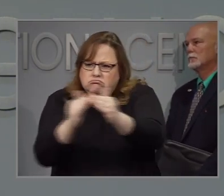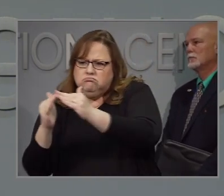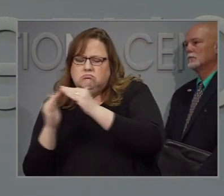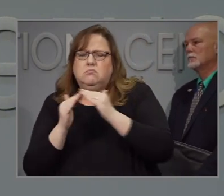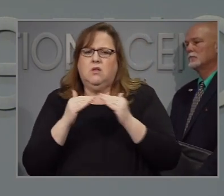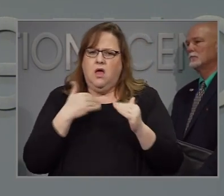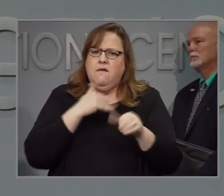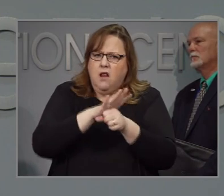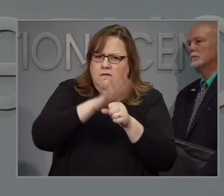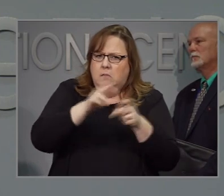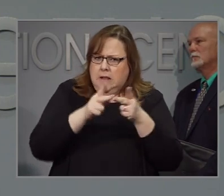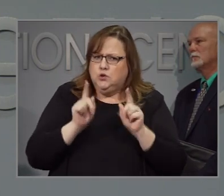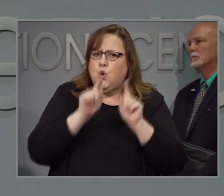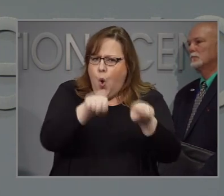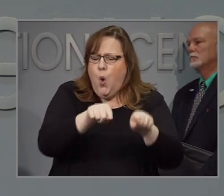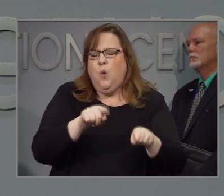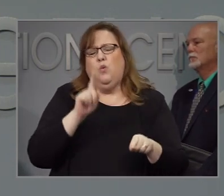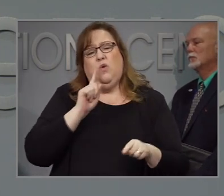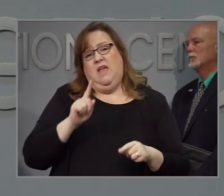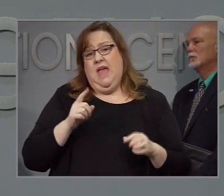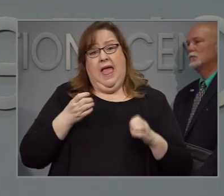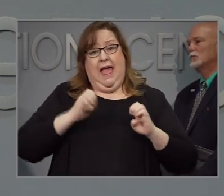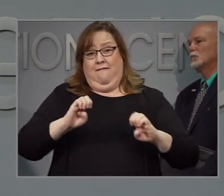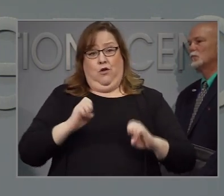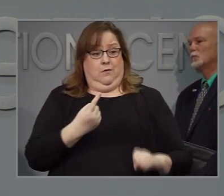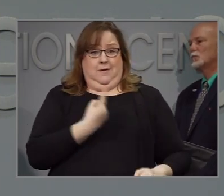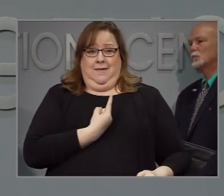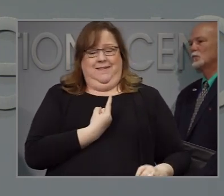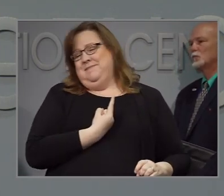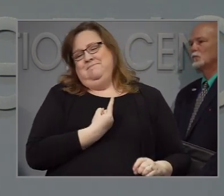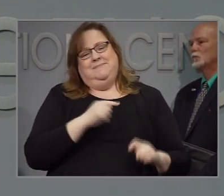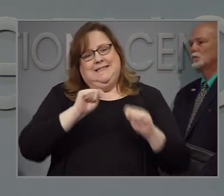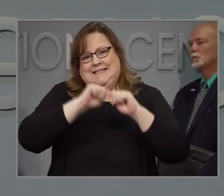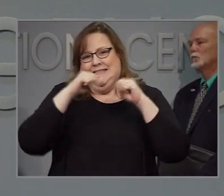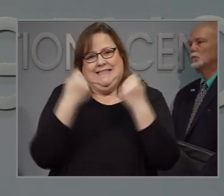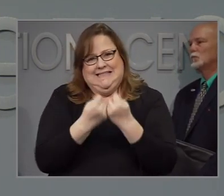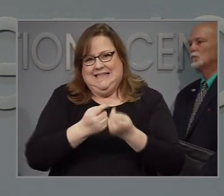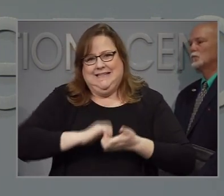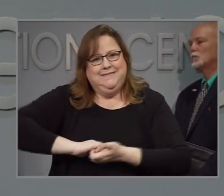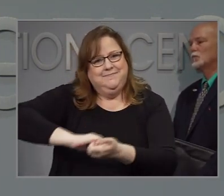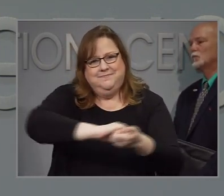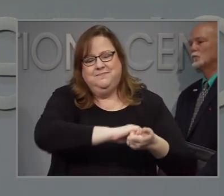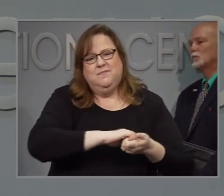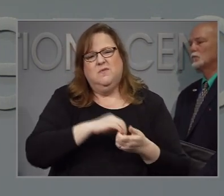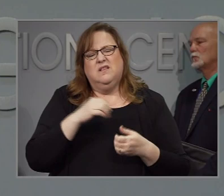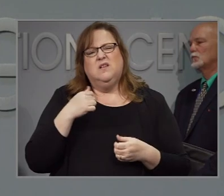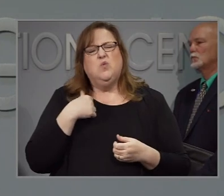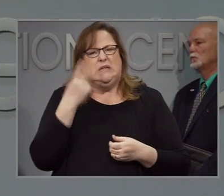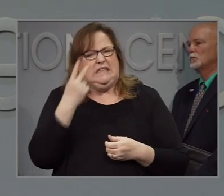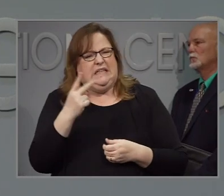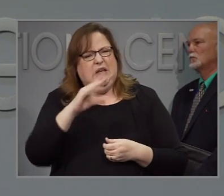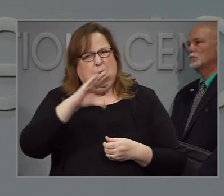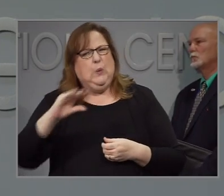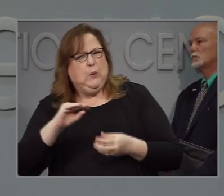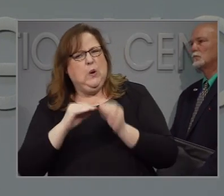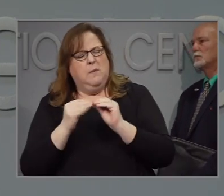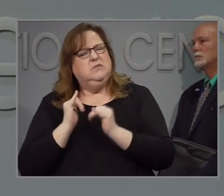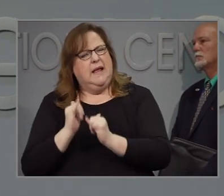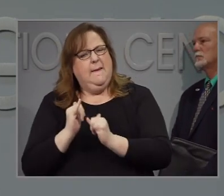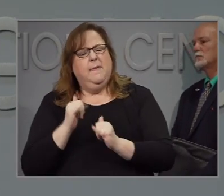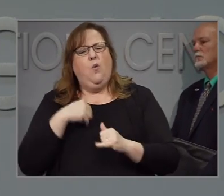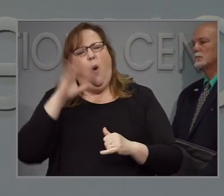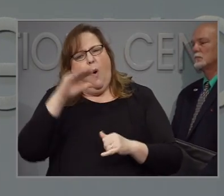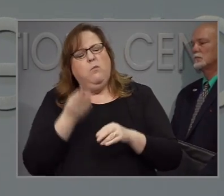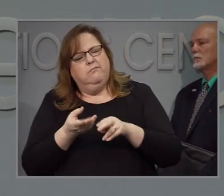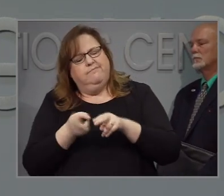were seeing what you were and definitely wanted to step on the gas there and hope to see some changes over the next couple of days as we move forward. Thank